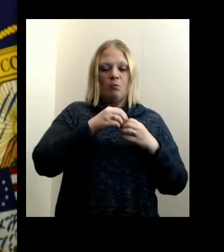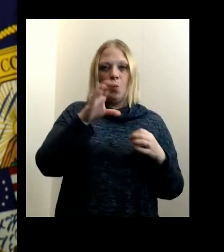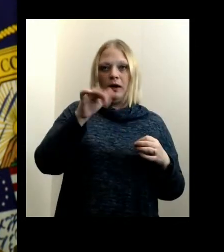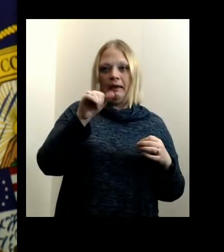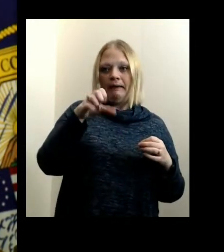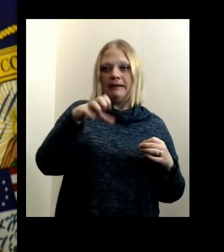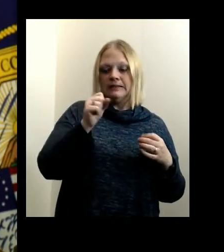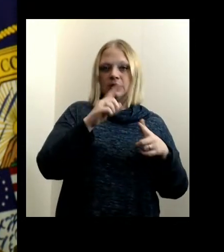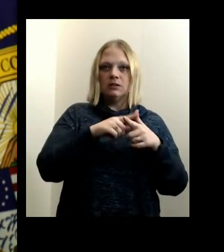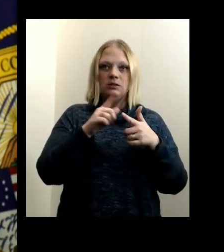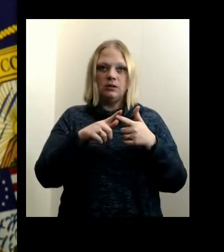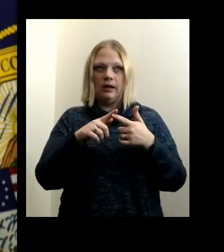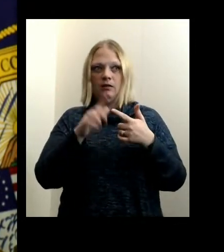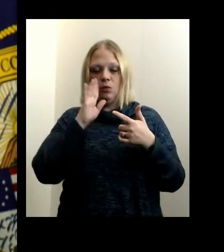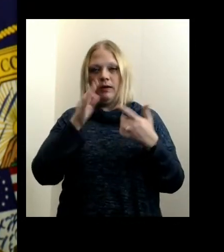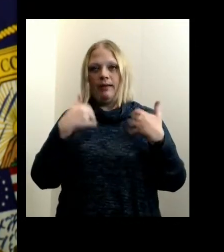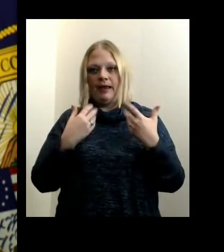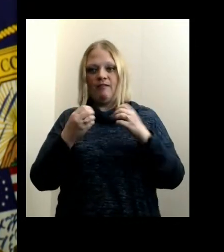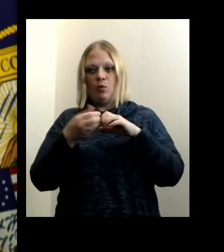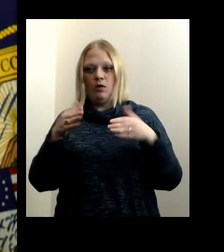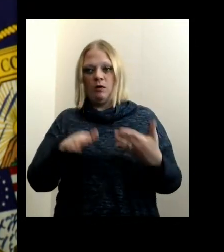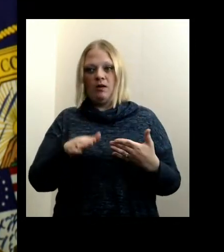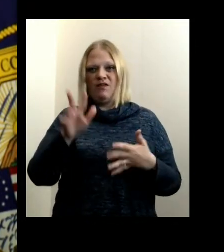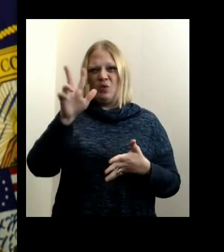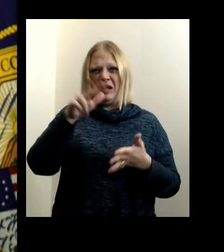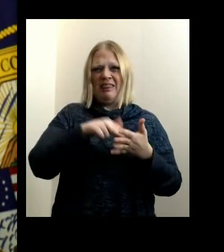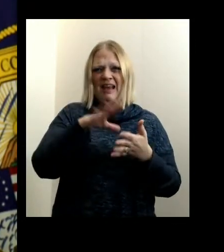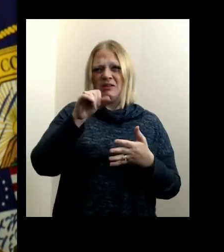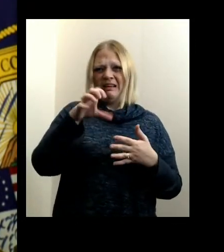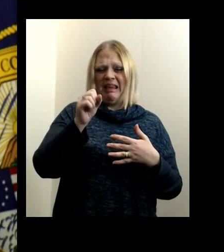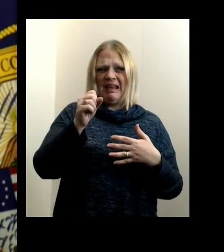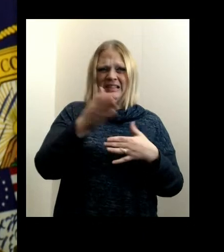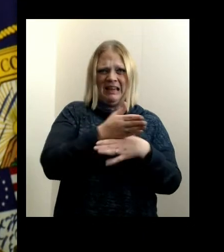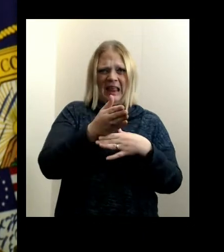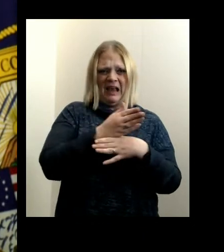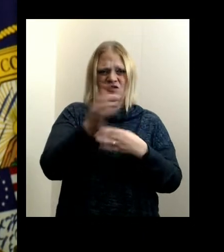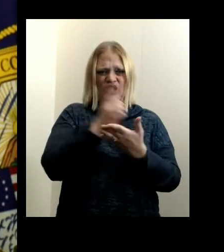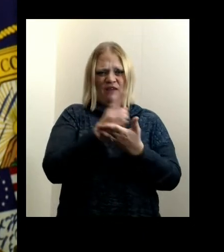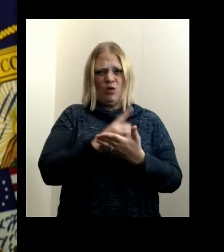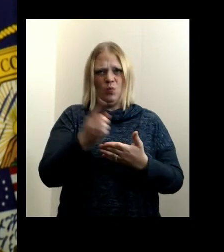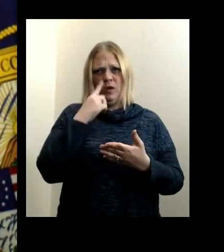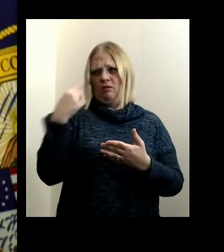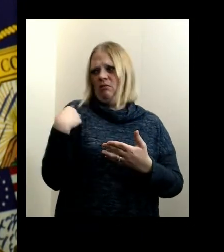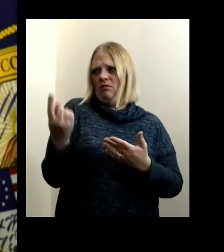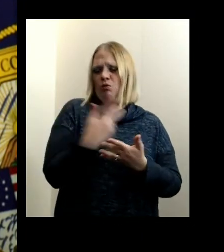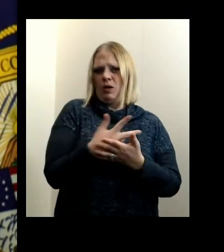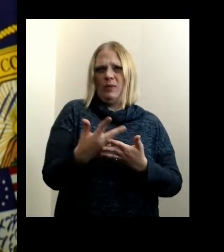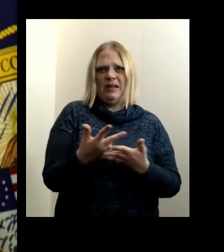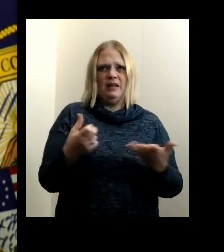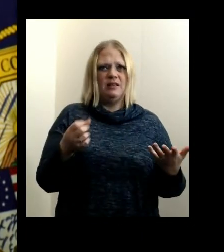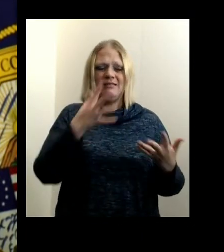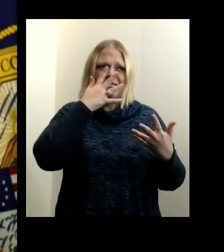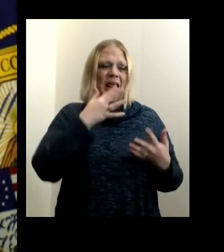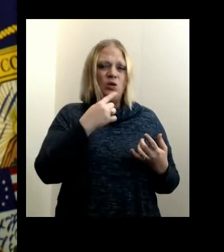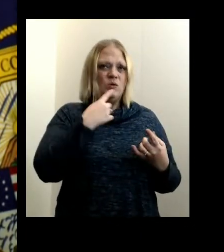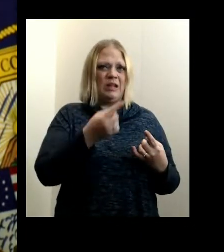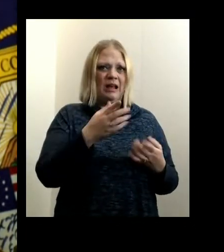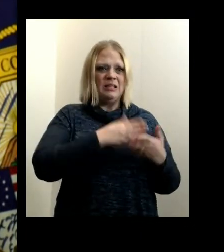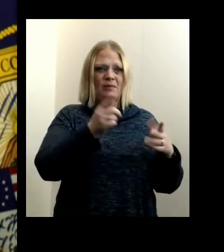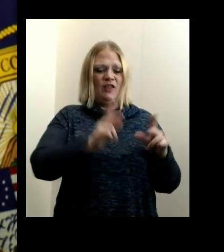showing an average of more than 3,000 cases a week for the last 3 weeks. And it's sad to say, but some of those individuals